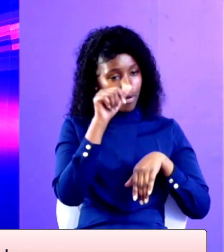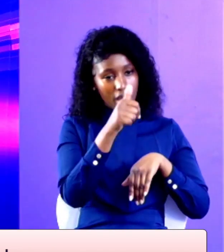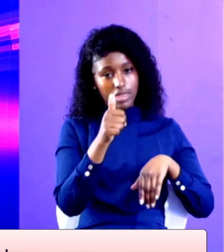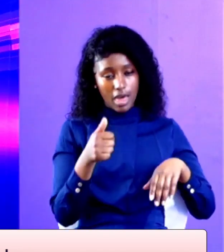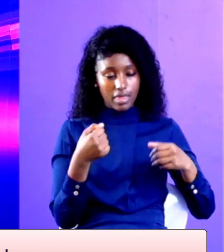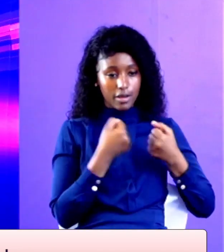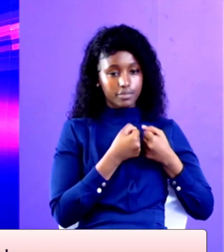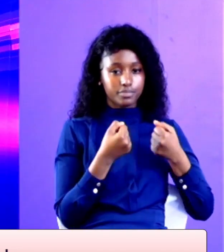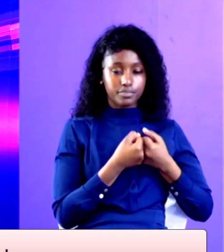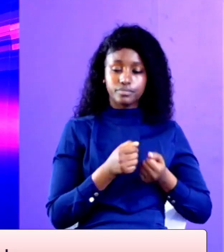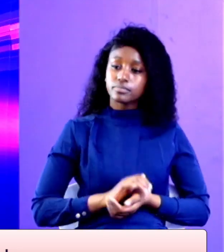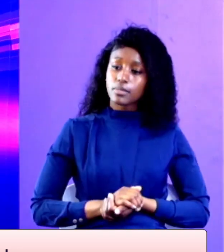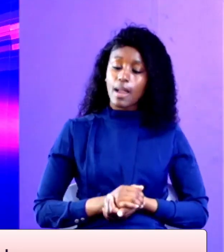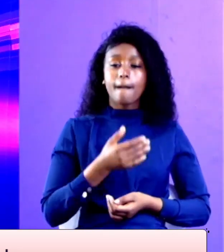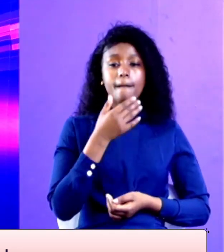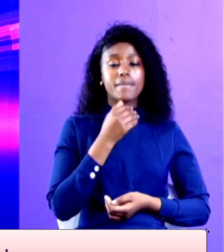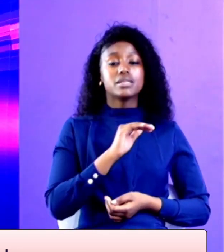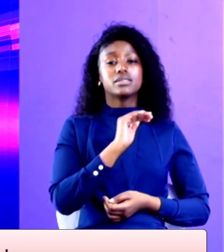tuangalilie Man City.